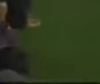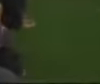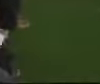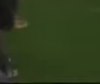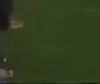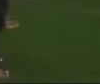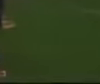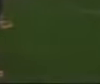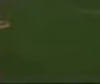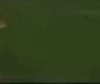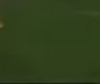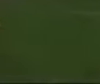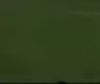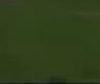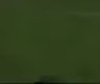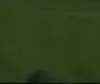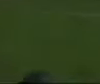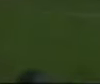Someone pray.